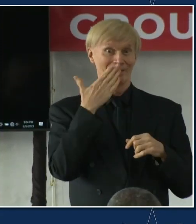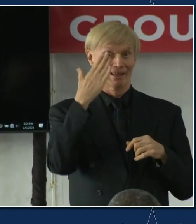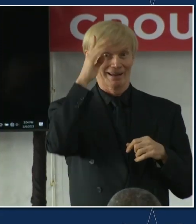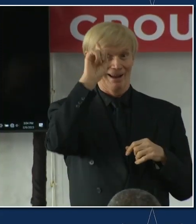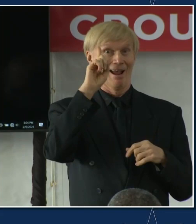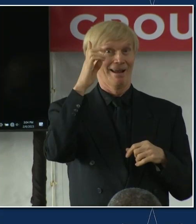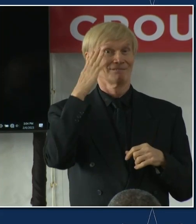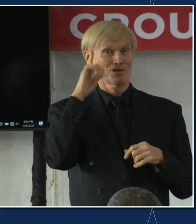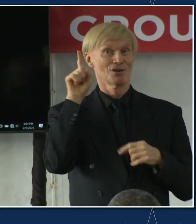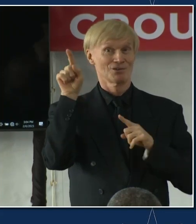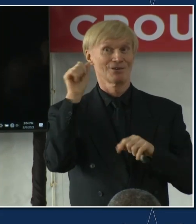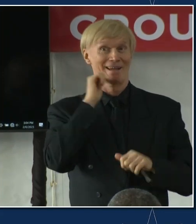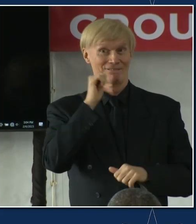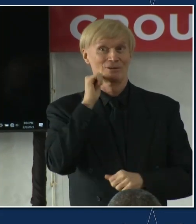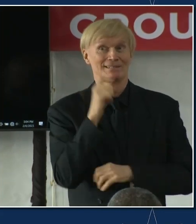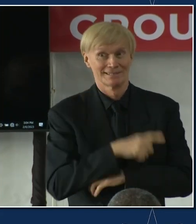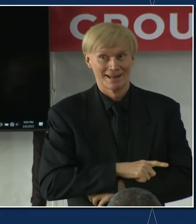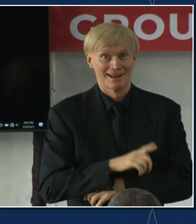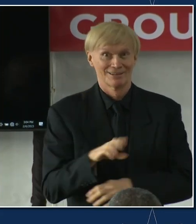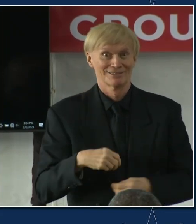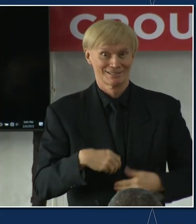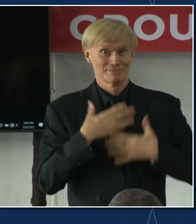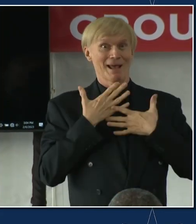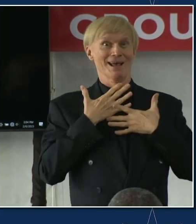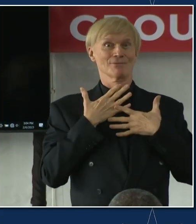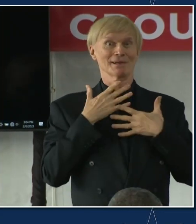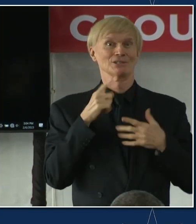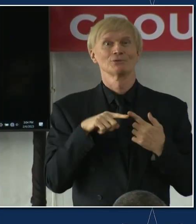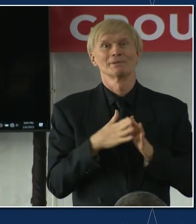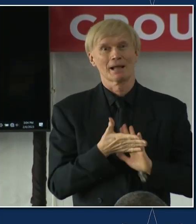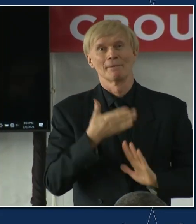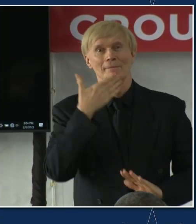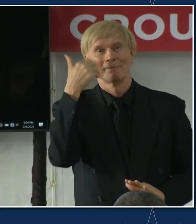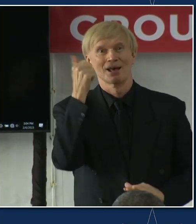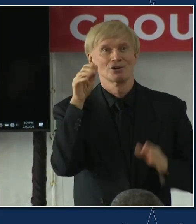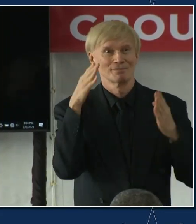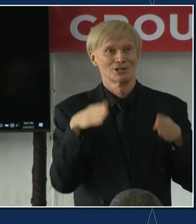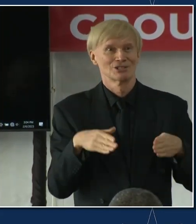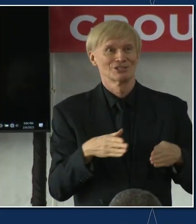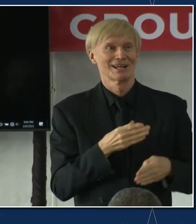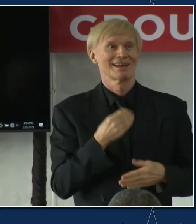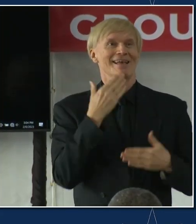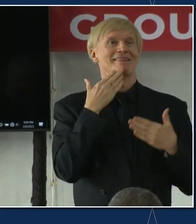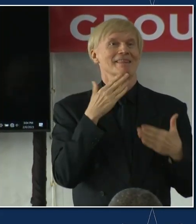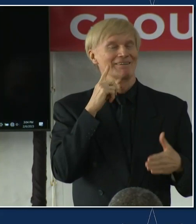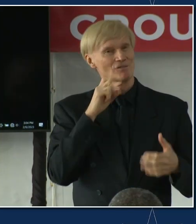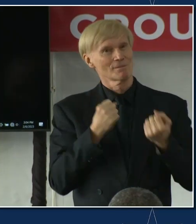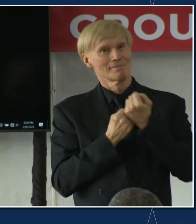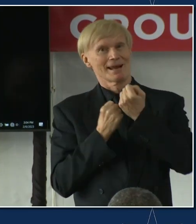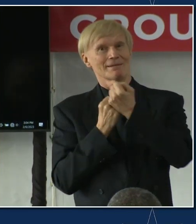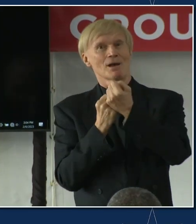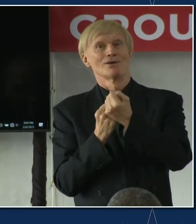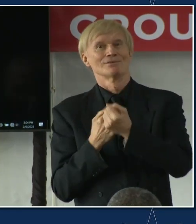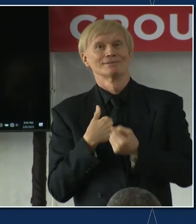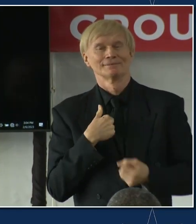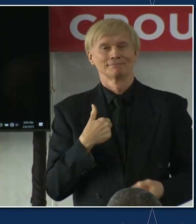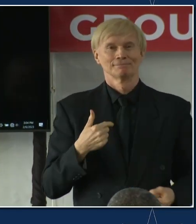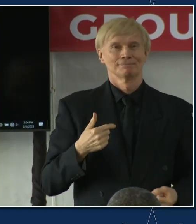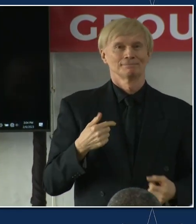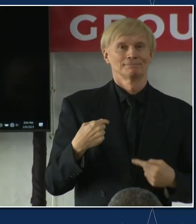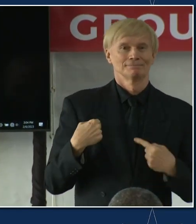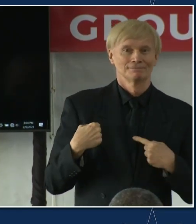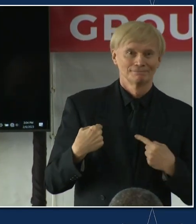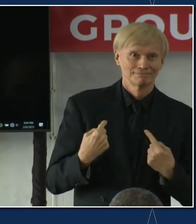You inspire me to be great, to be a better person. And I thank you for being the backbone and support